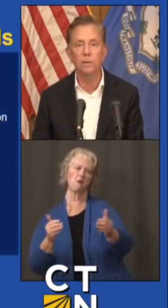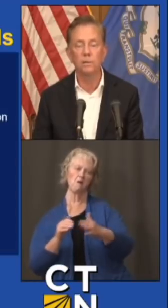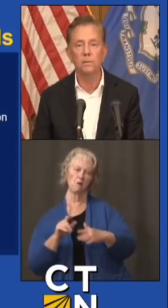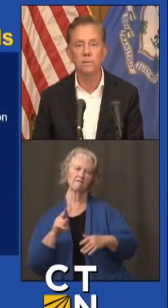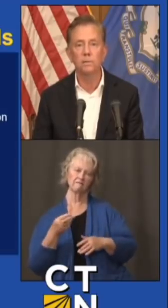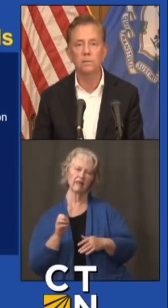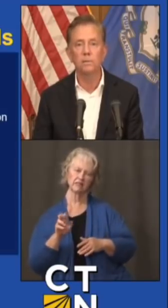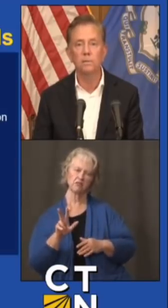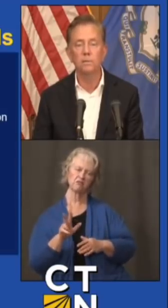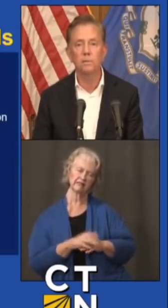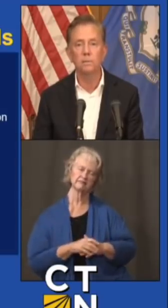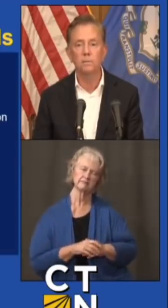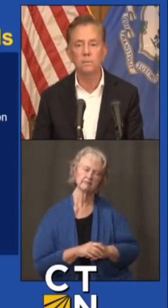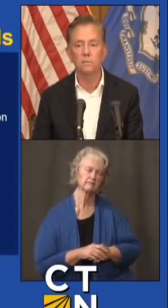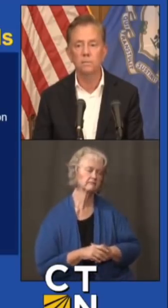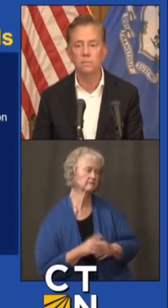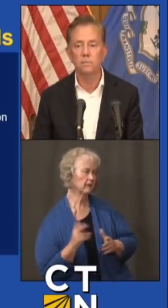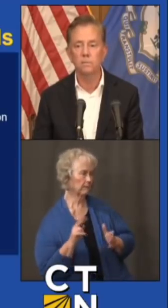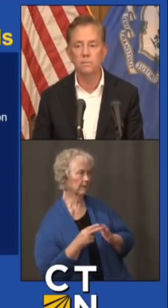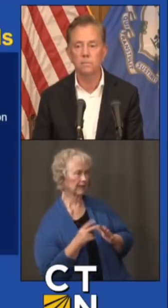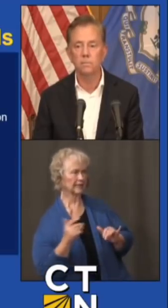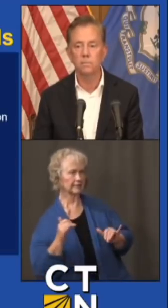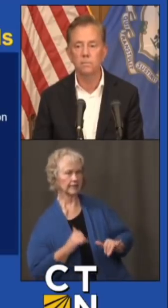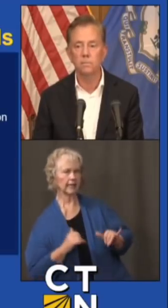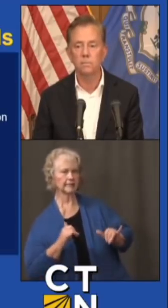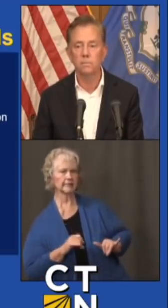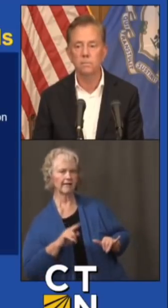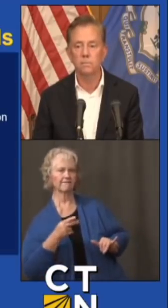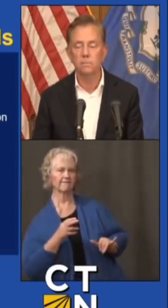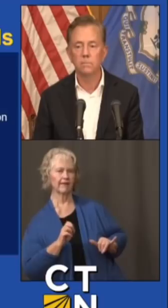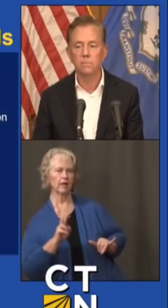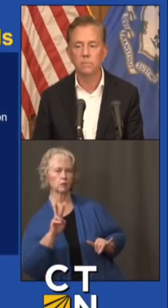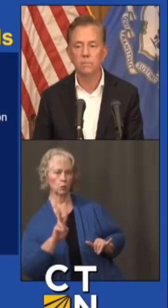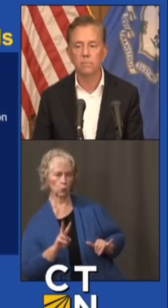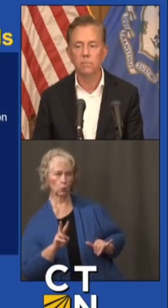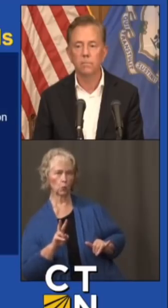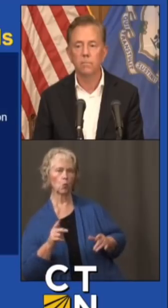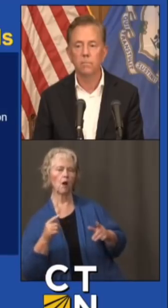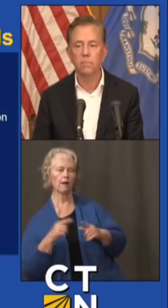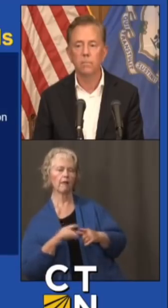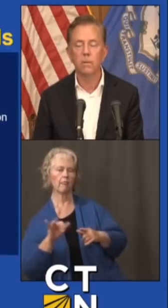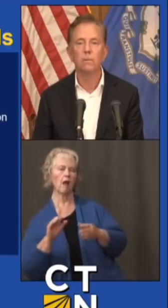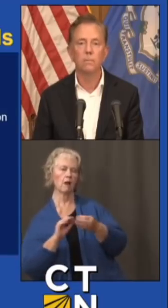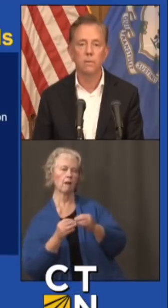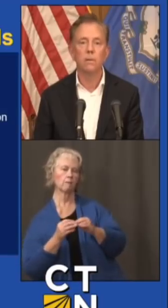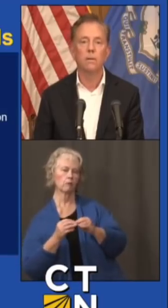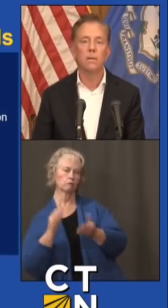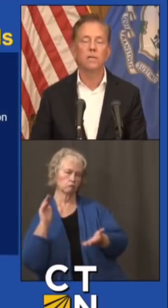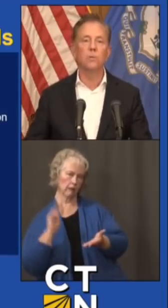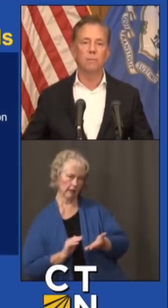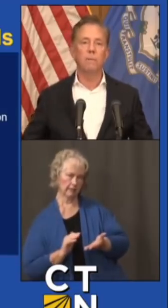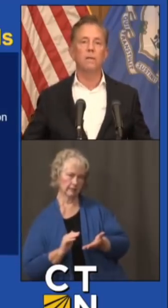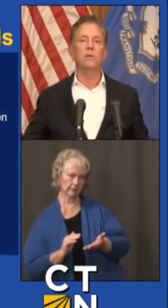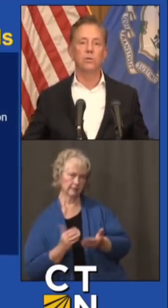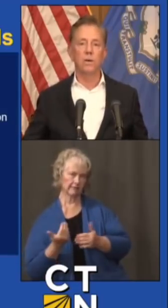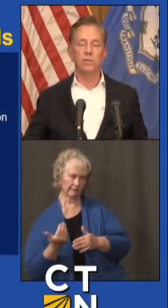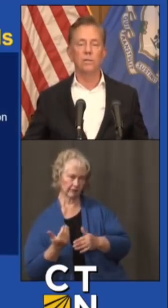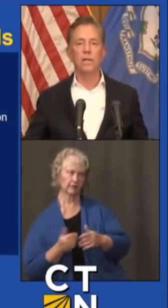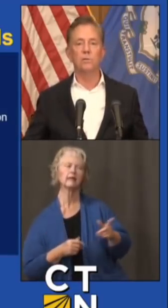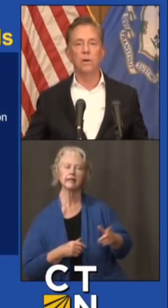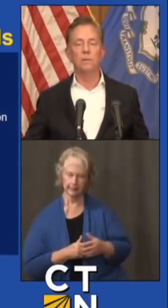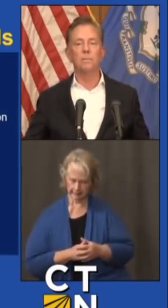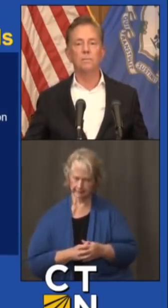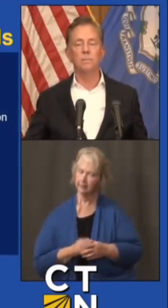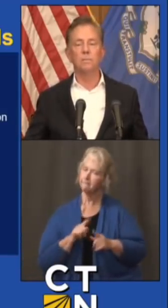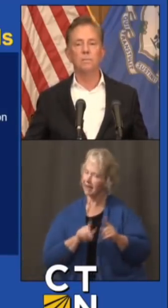3. So they would stay in phase 2 until their metrics are below that level? That's right, at their discretion,